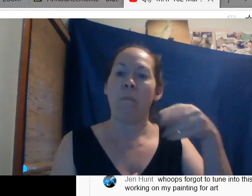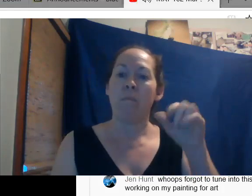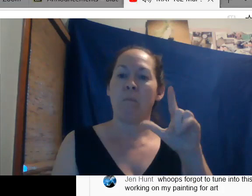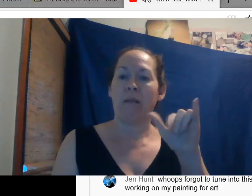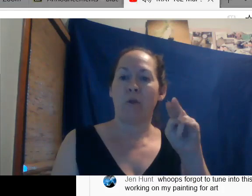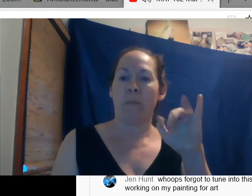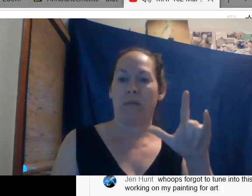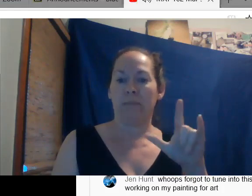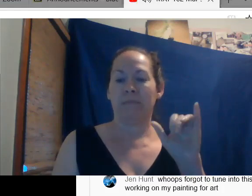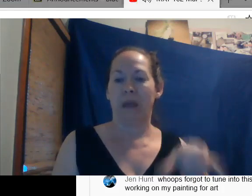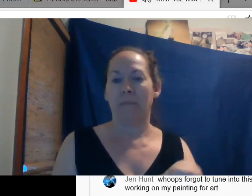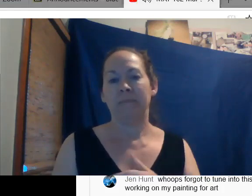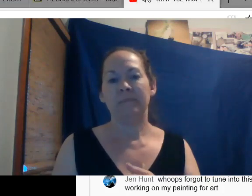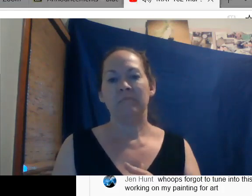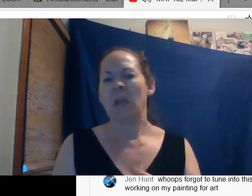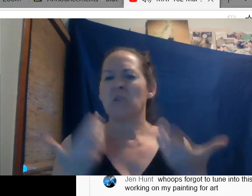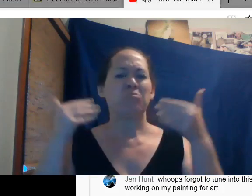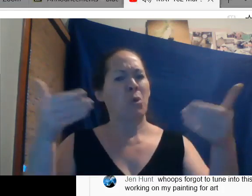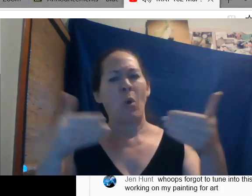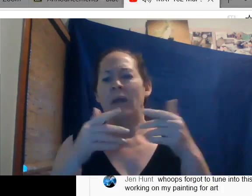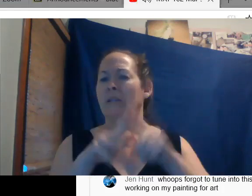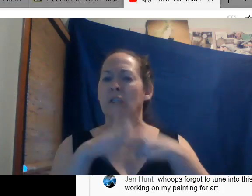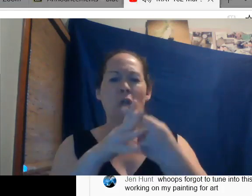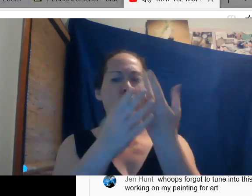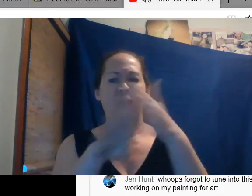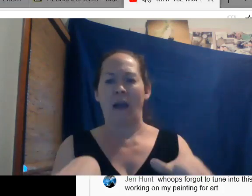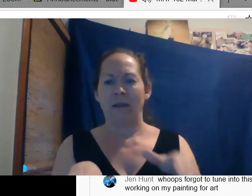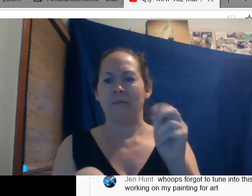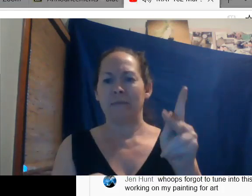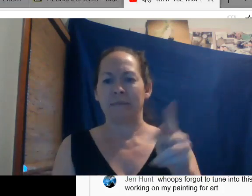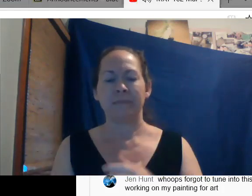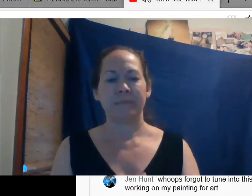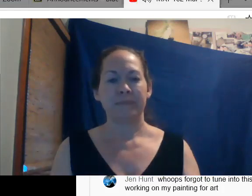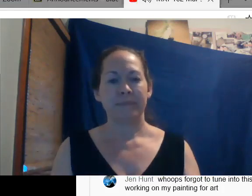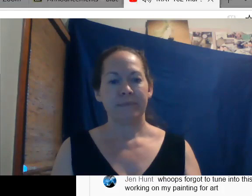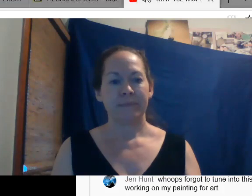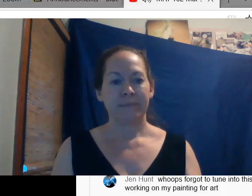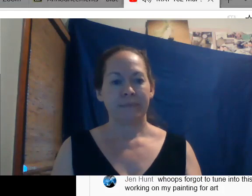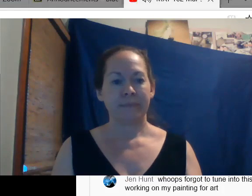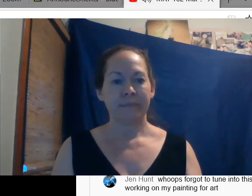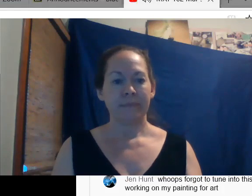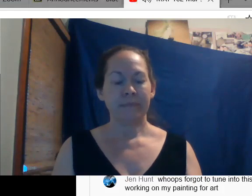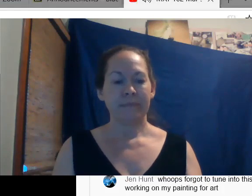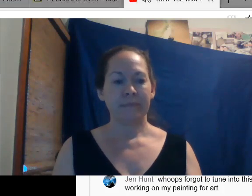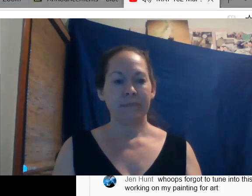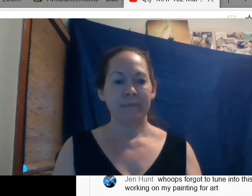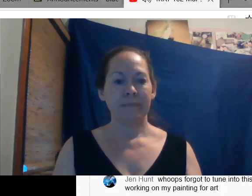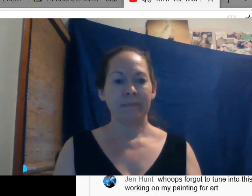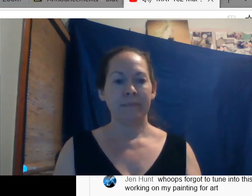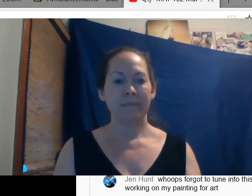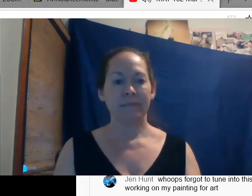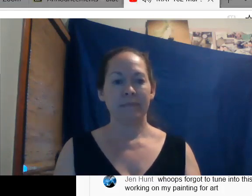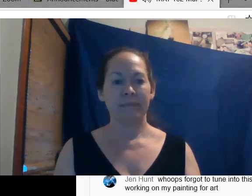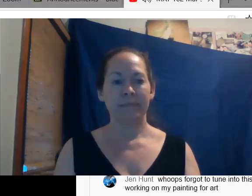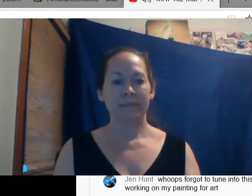just dividing. We're going to divide, we're going to be given what to divide by, we're going to get simpler and simpler